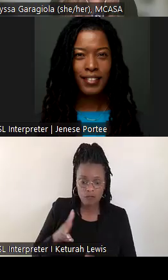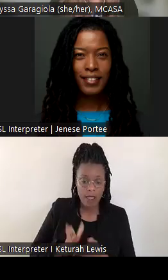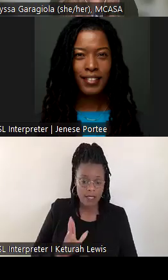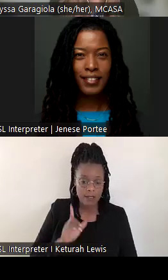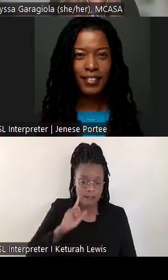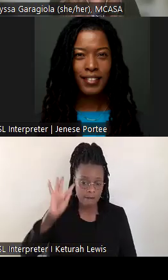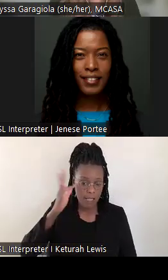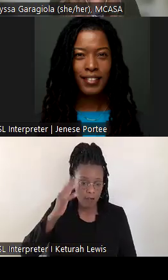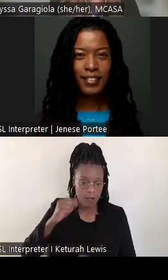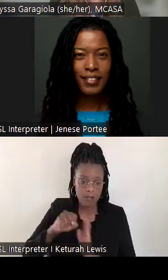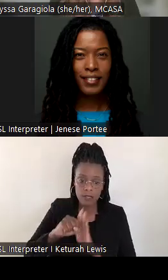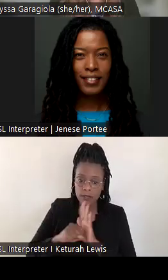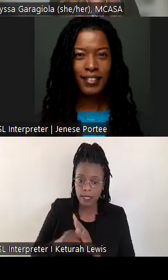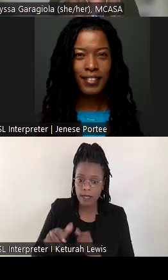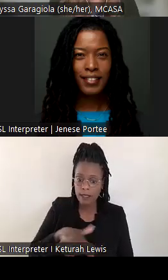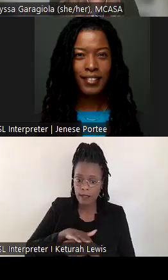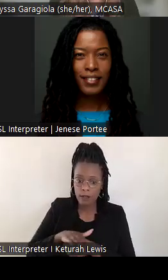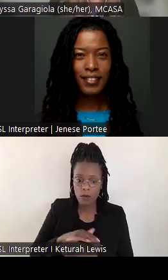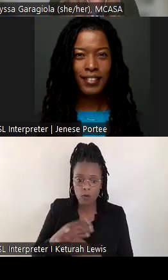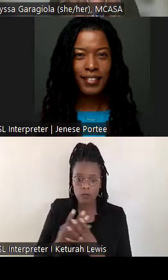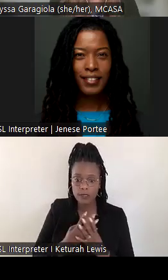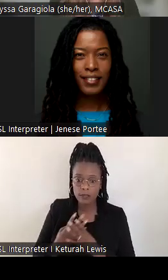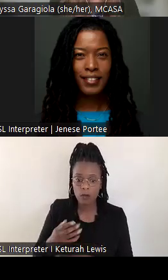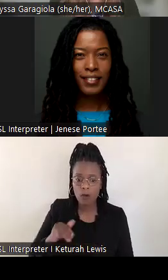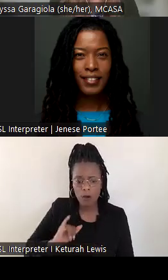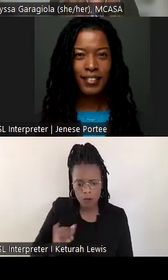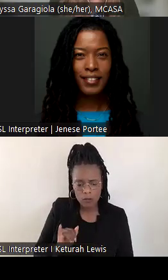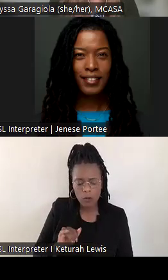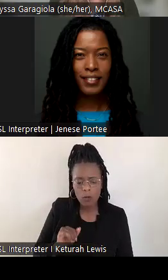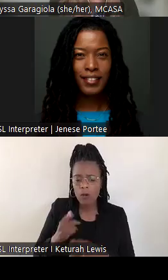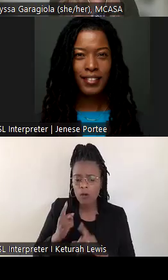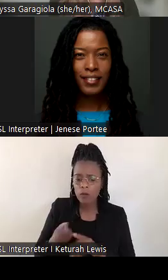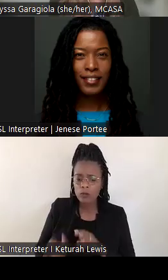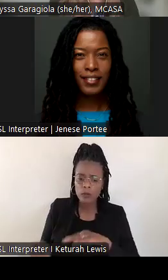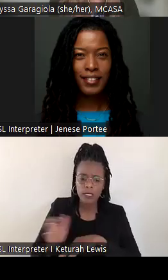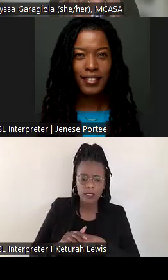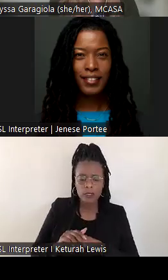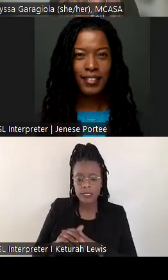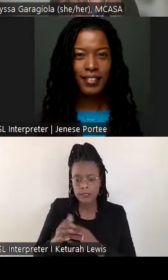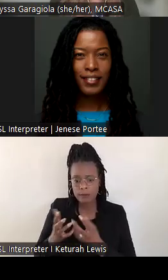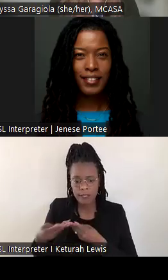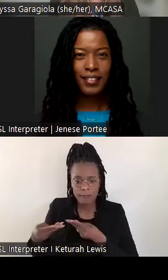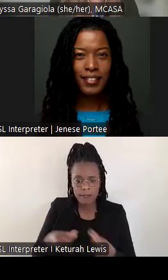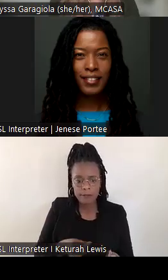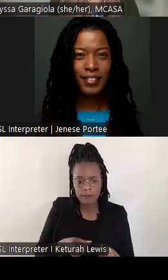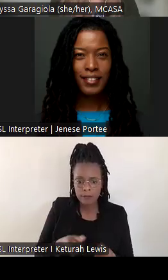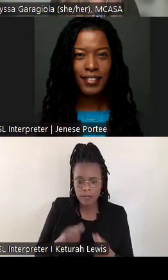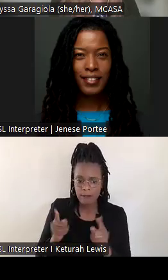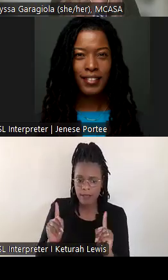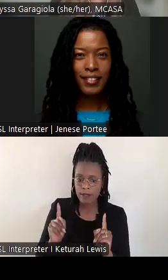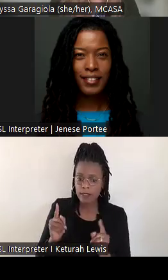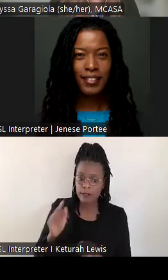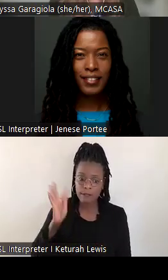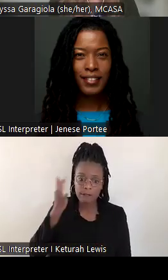And lastly, it works to increase the efficiency and effectiveness of federal expenditures through grant programs such